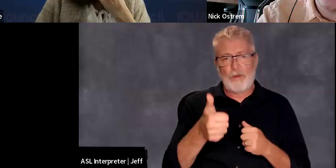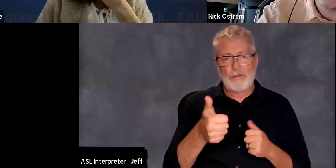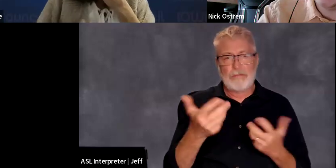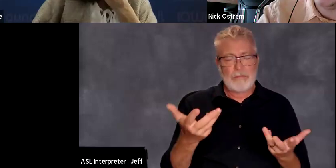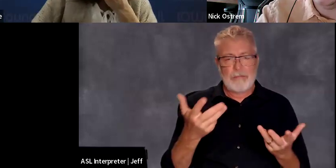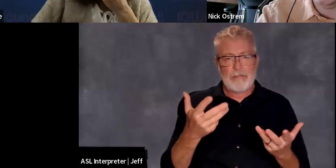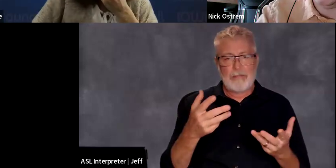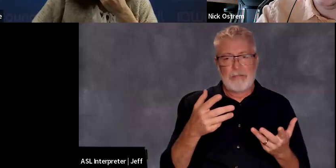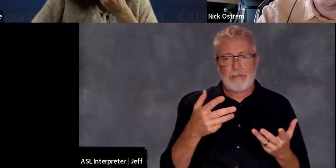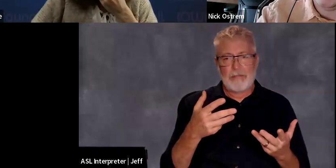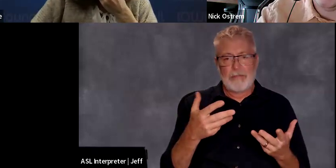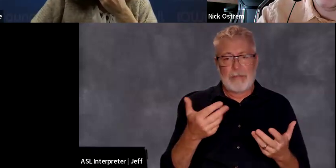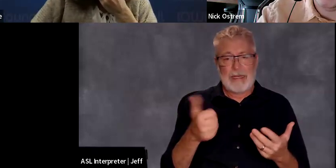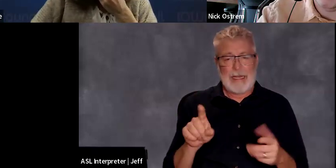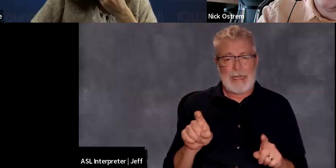here?